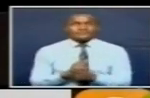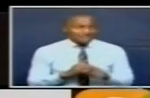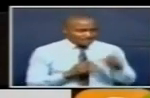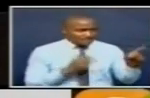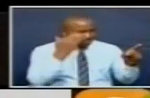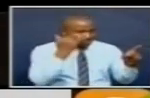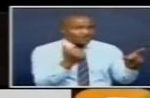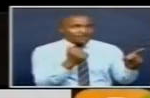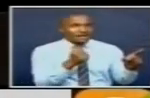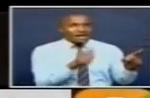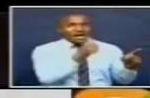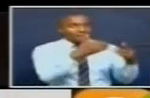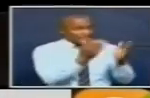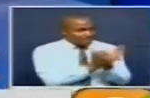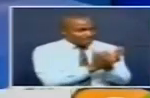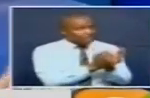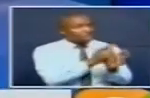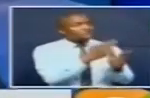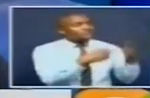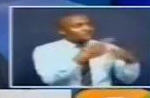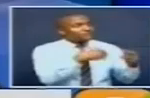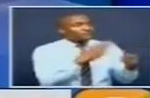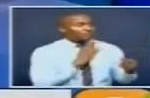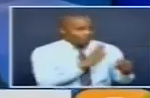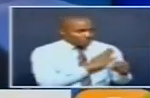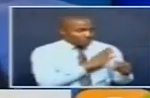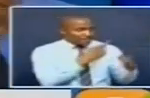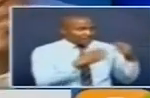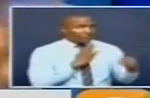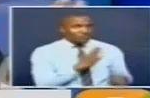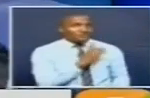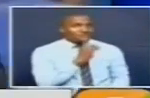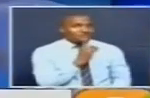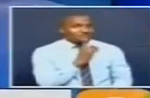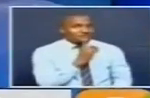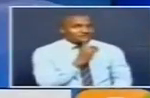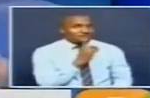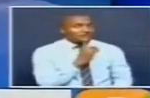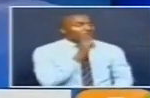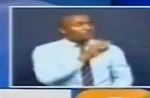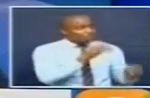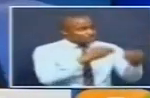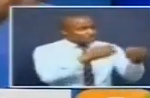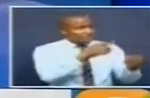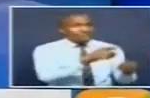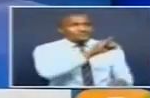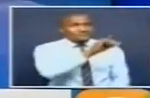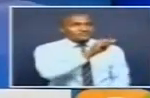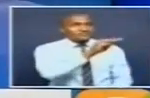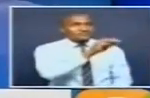went, there's another company went to the review board again, and we saw the review board again saying you should issue that tender to Gemalto. And this